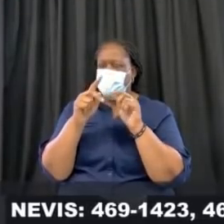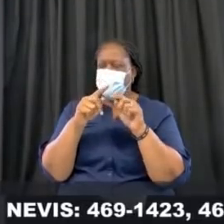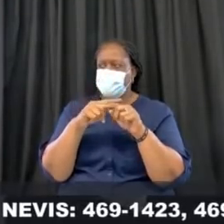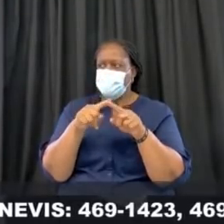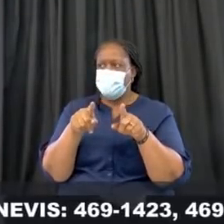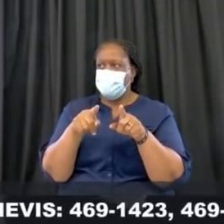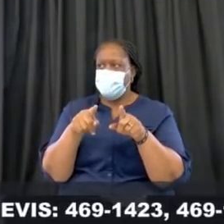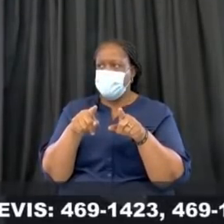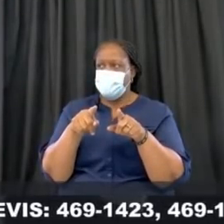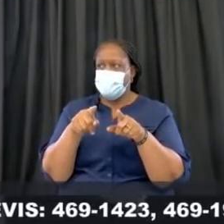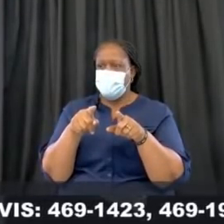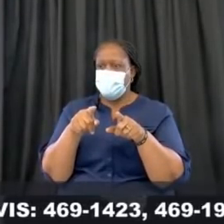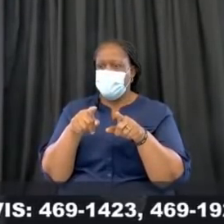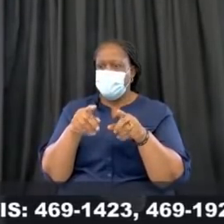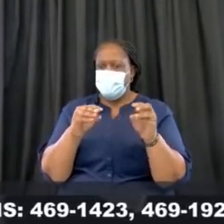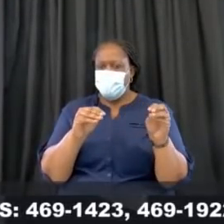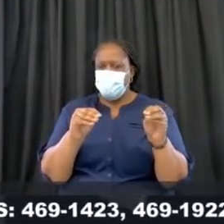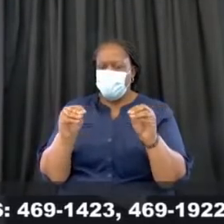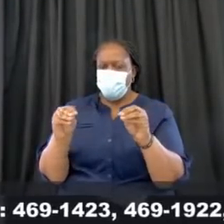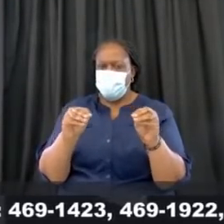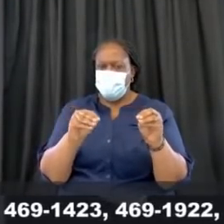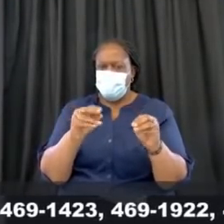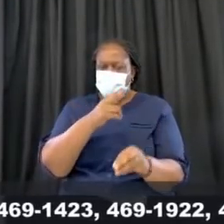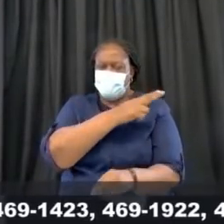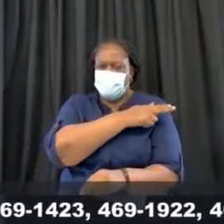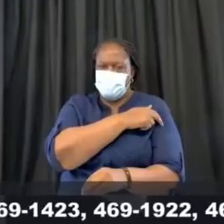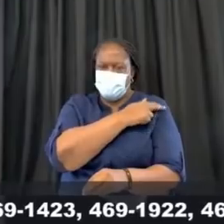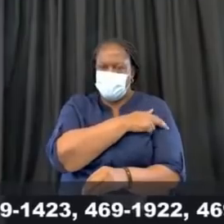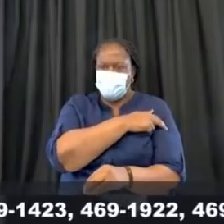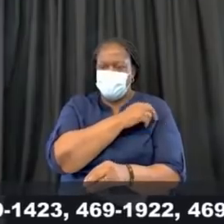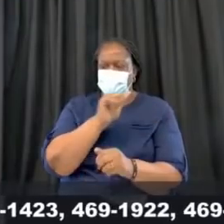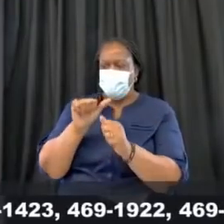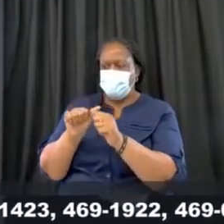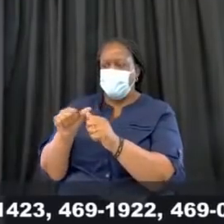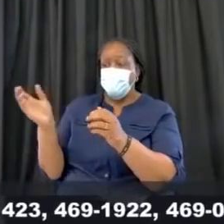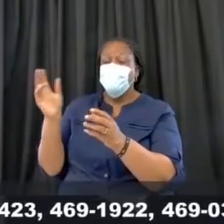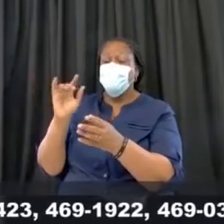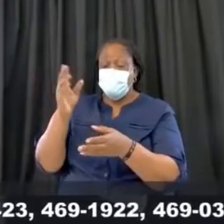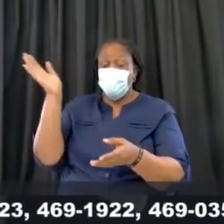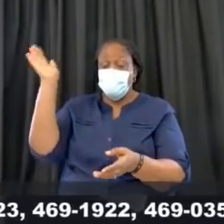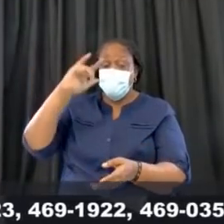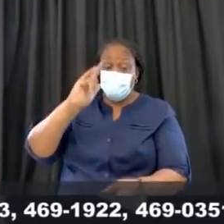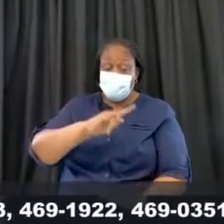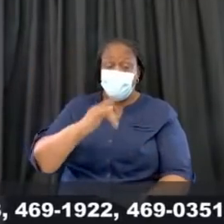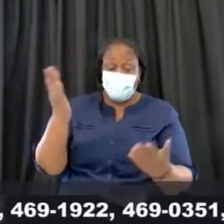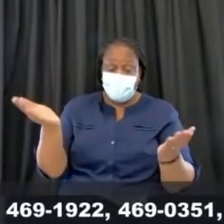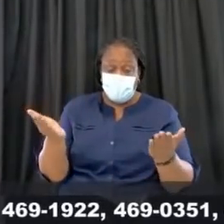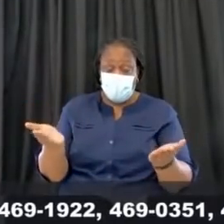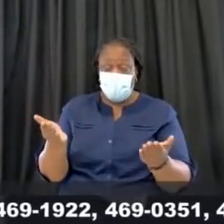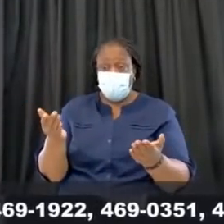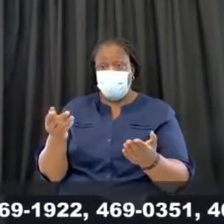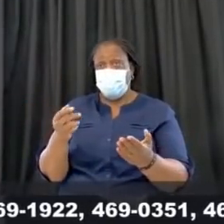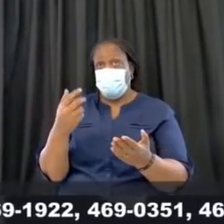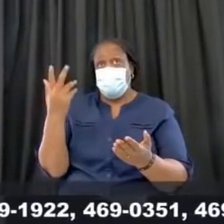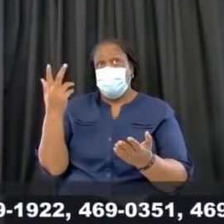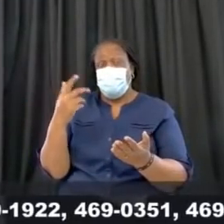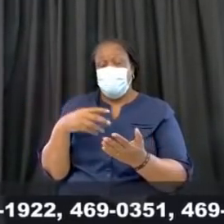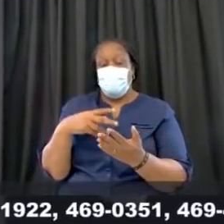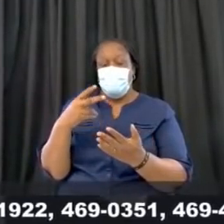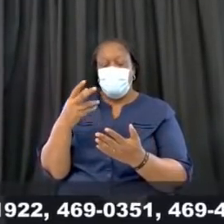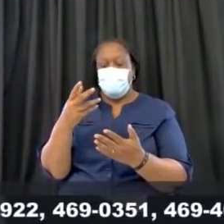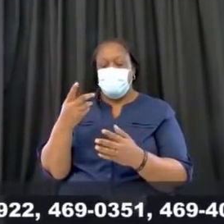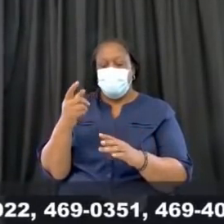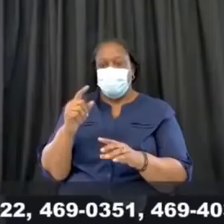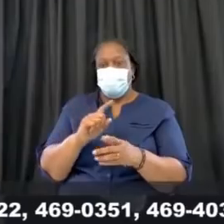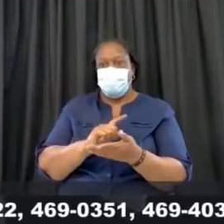contingency plan to be able to have more space to deal with any overwhelming of our hospitals